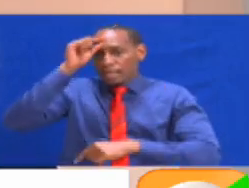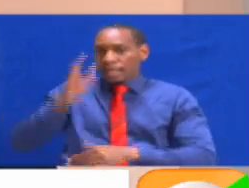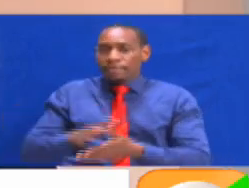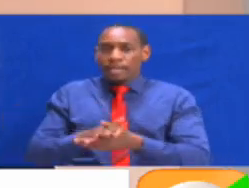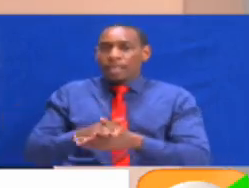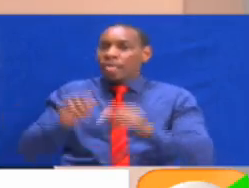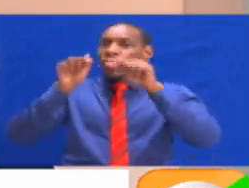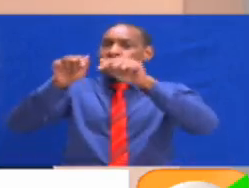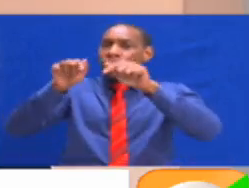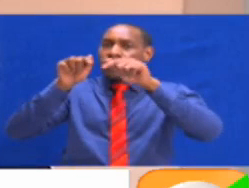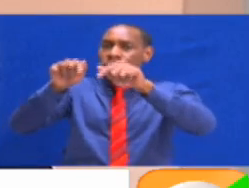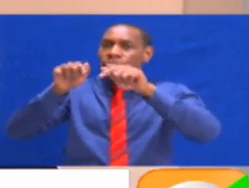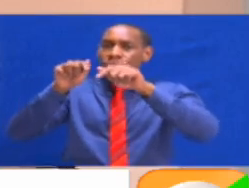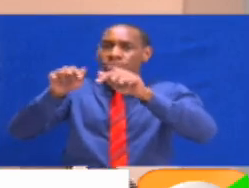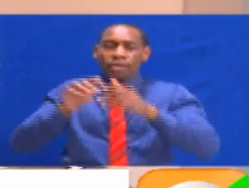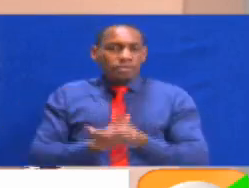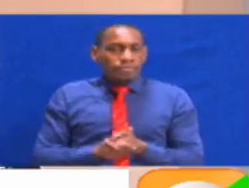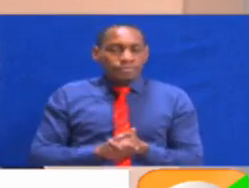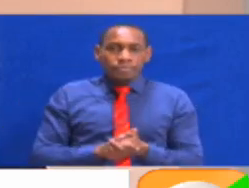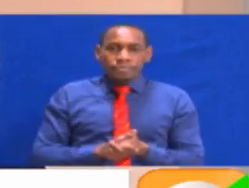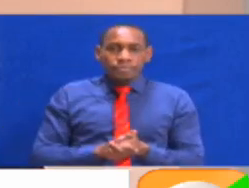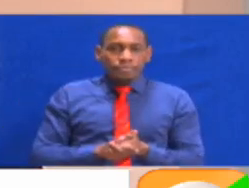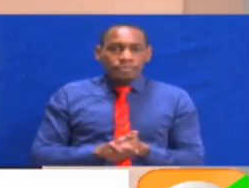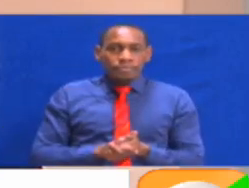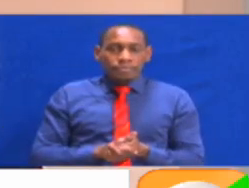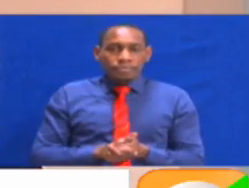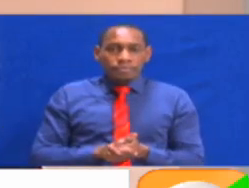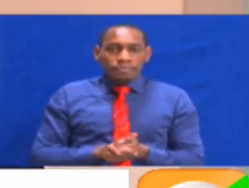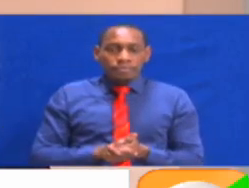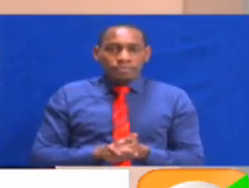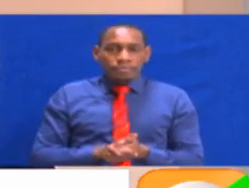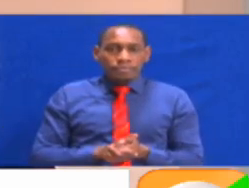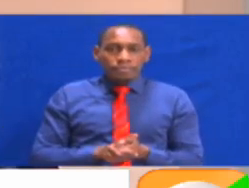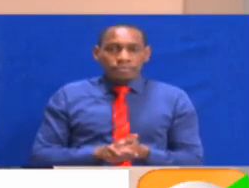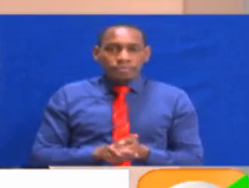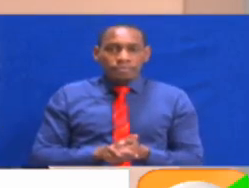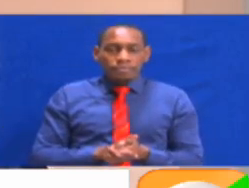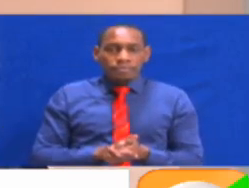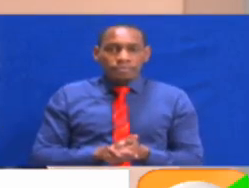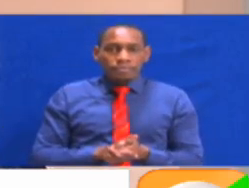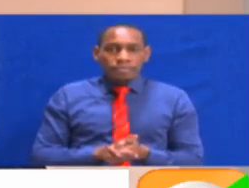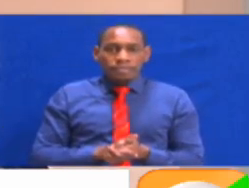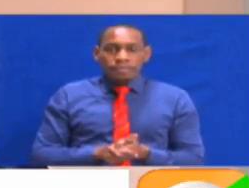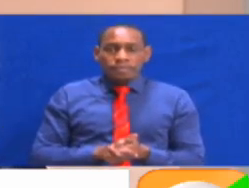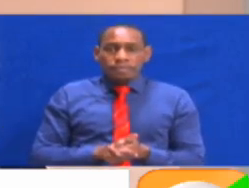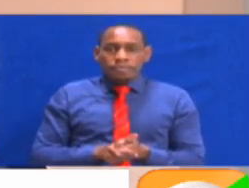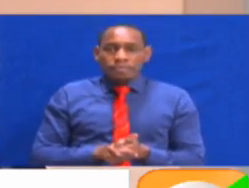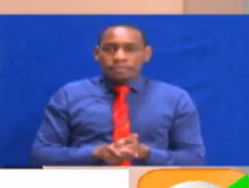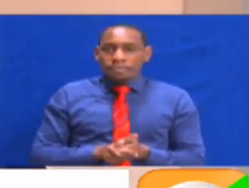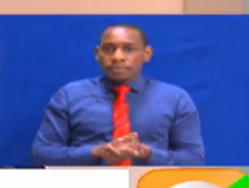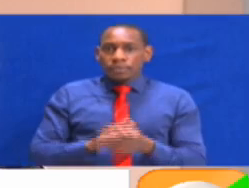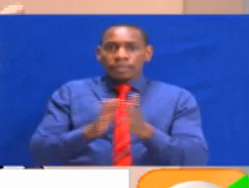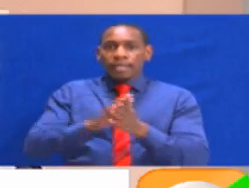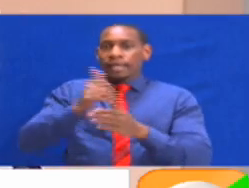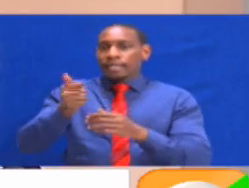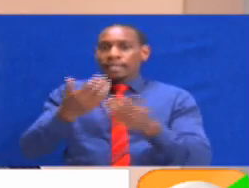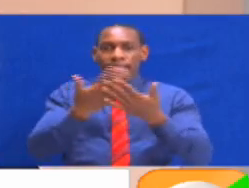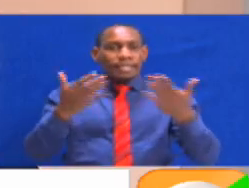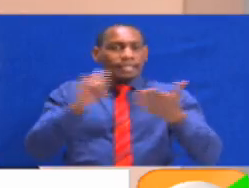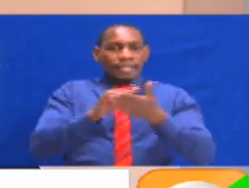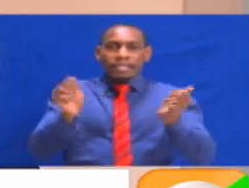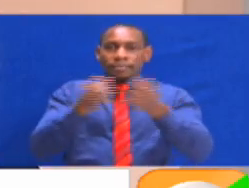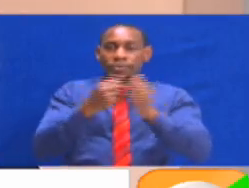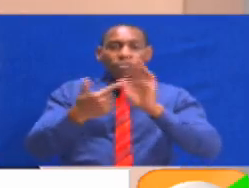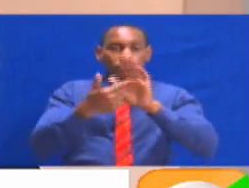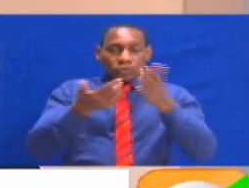him names, some names that you cannot even use. Umemeno and all those things. Yeah, umemeno like akuja kasirike and some other things that you can't even put out